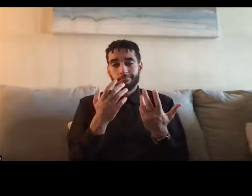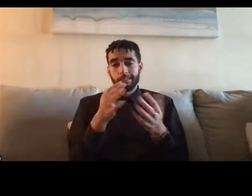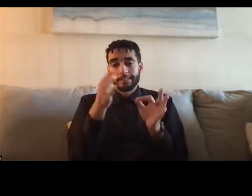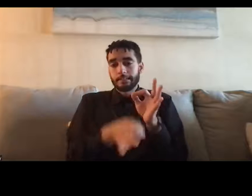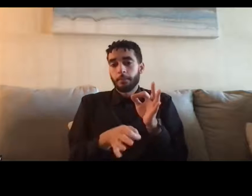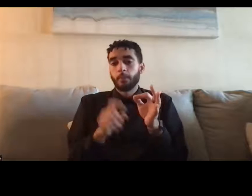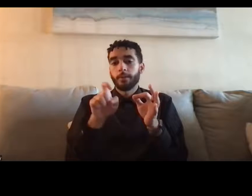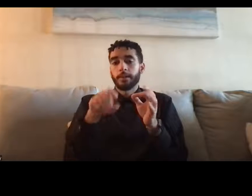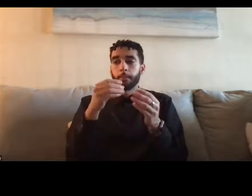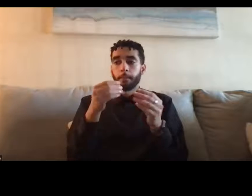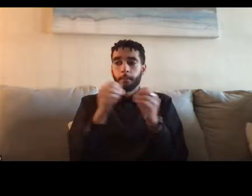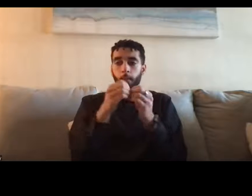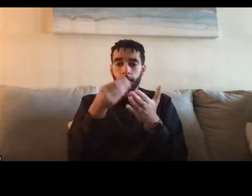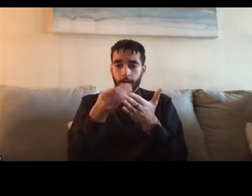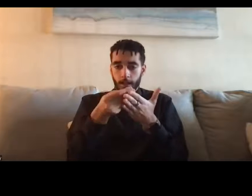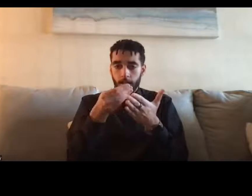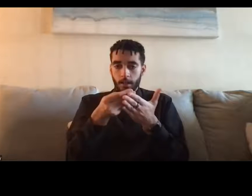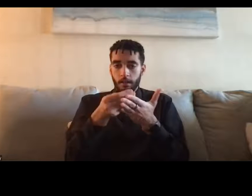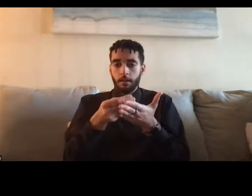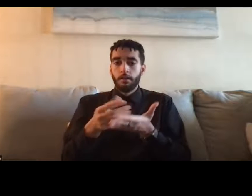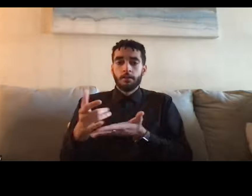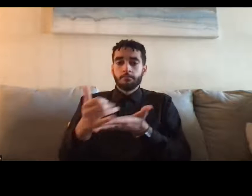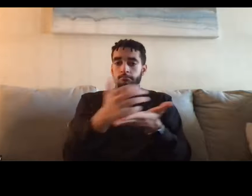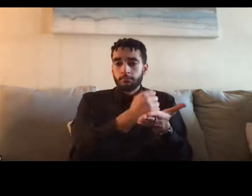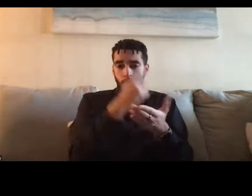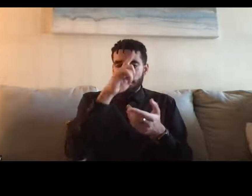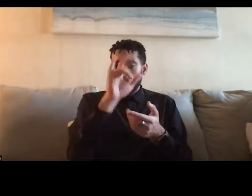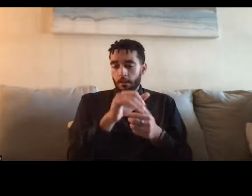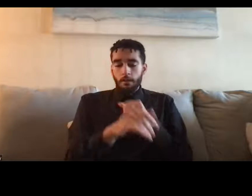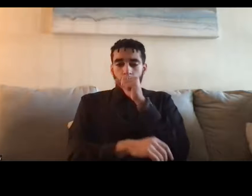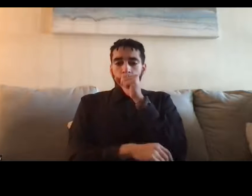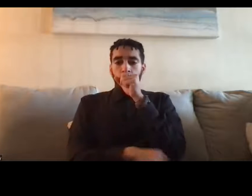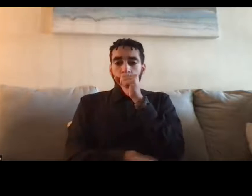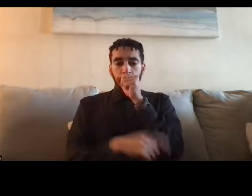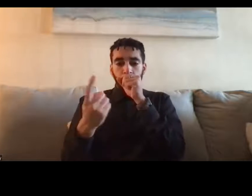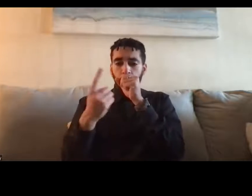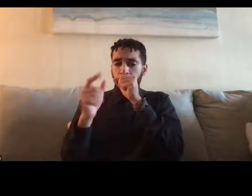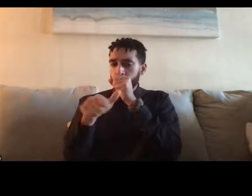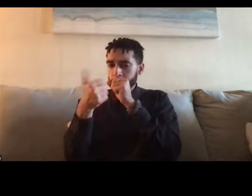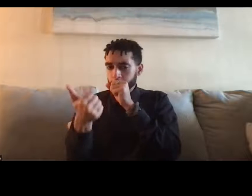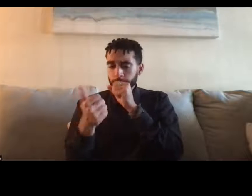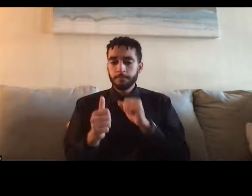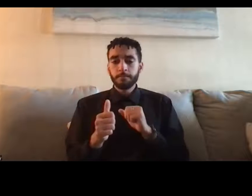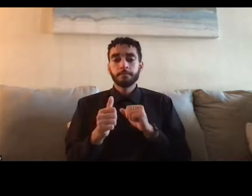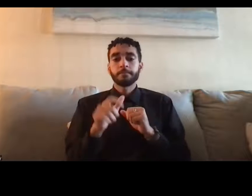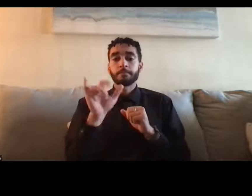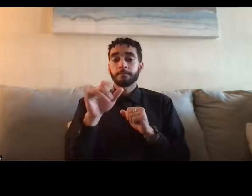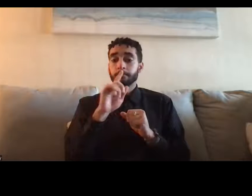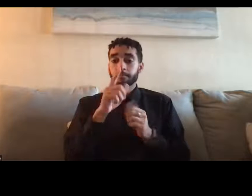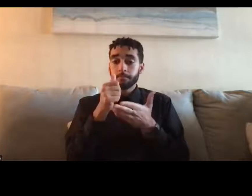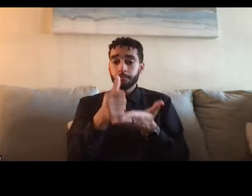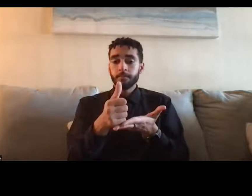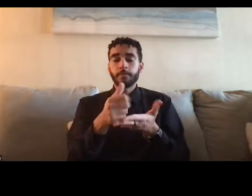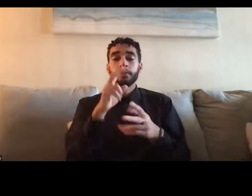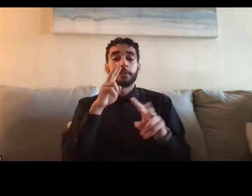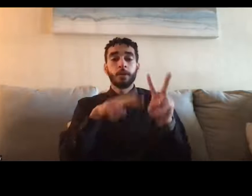into this area of service delivery. Something else that really stuck out at me when we were looking at that data was